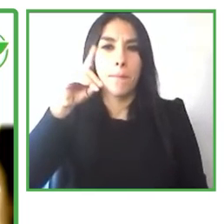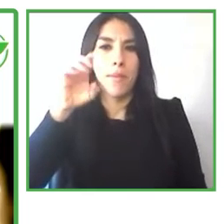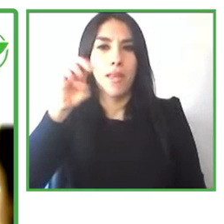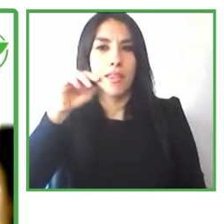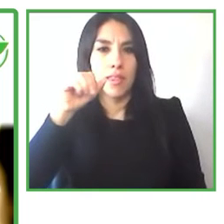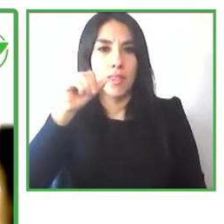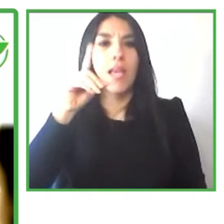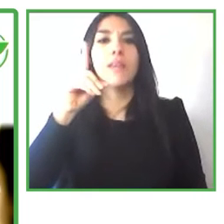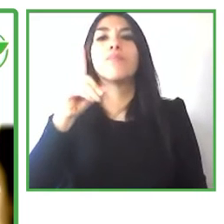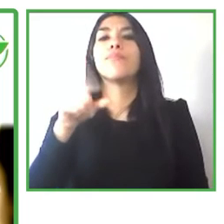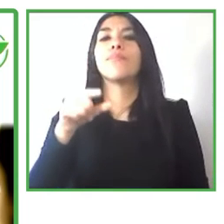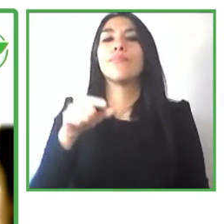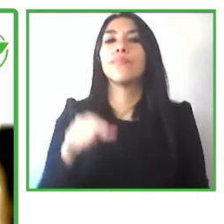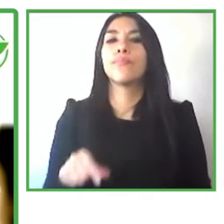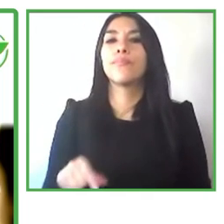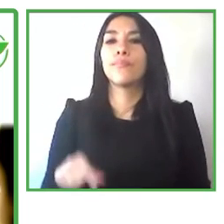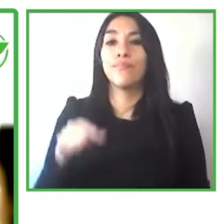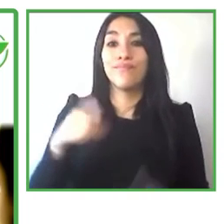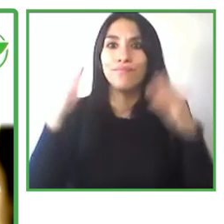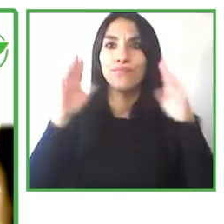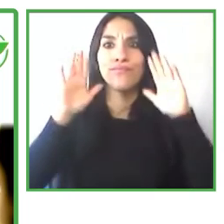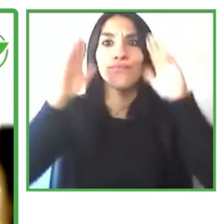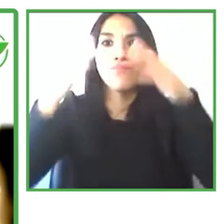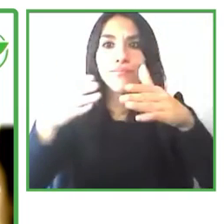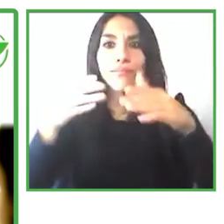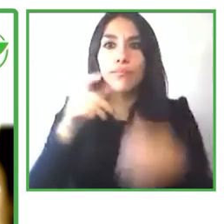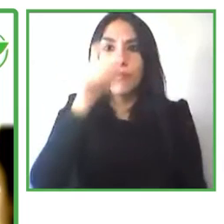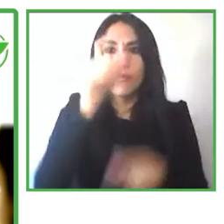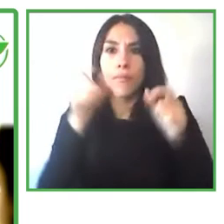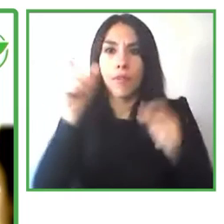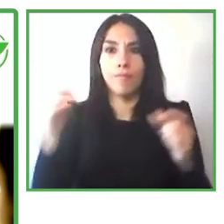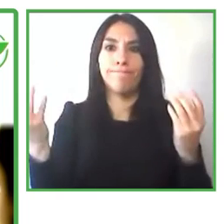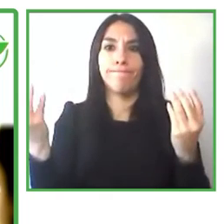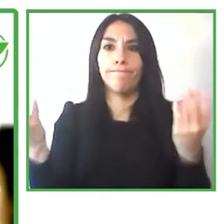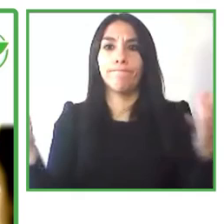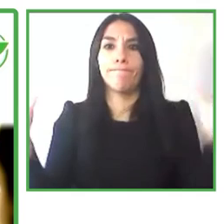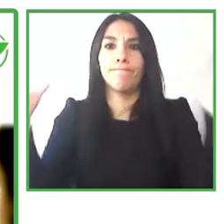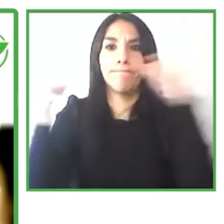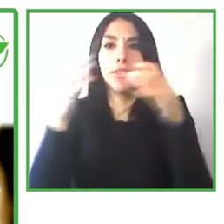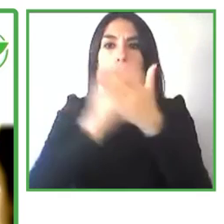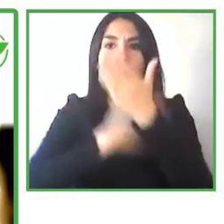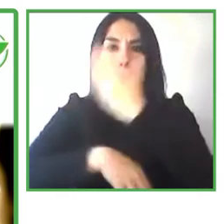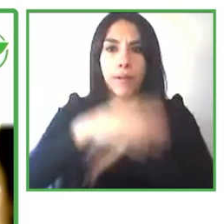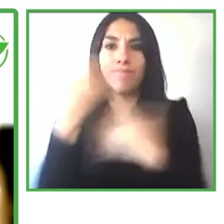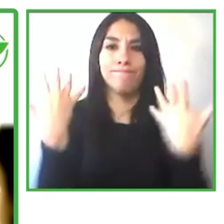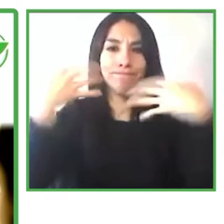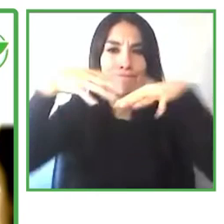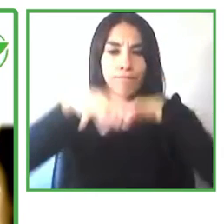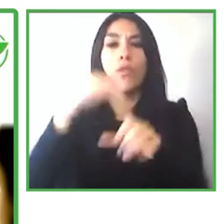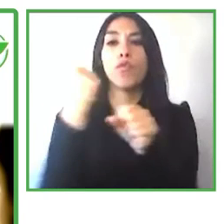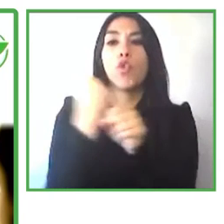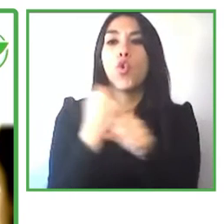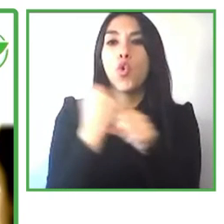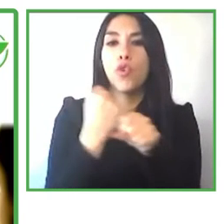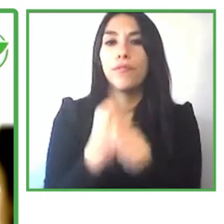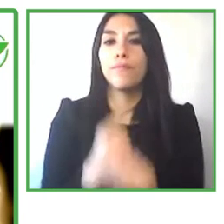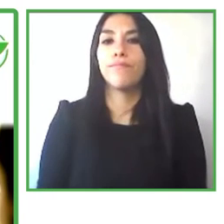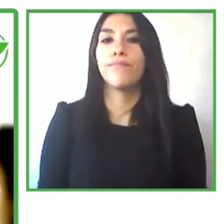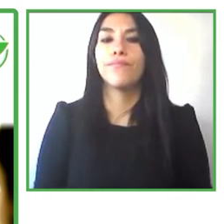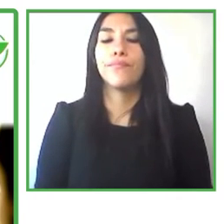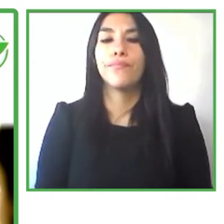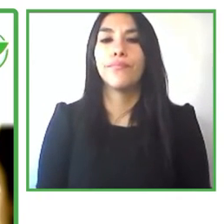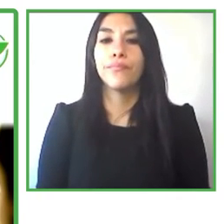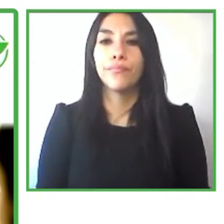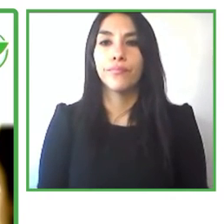of the digital economy. And what we see is needed oftentimes is that people with disabilities then need to acquire the digital